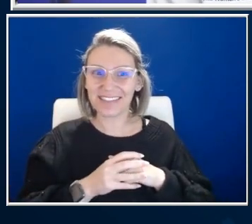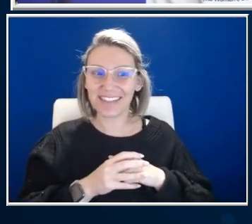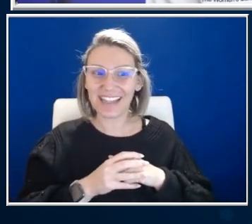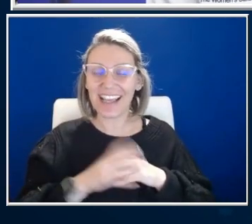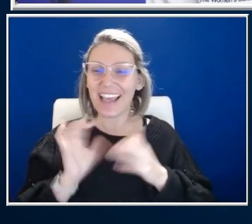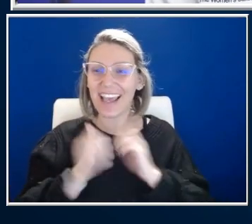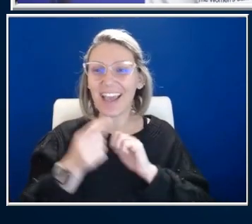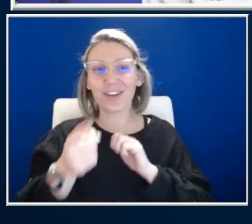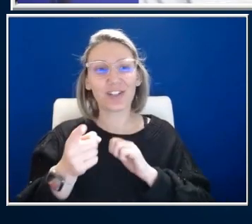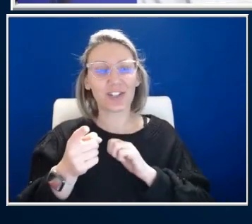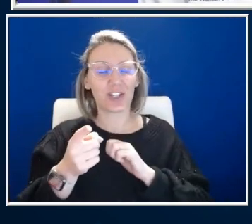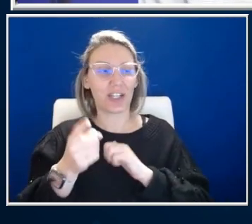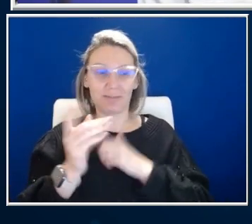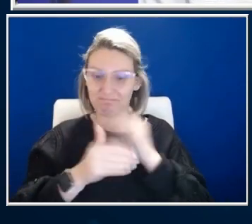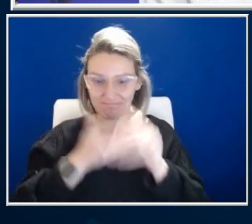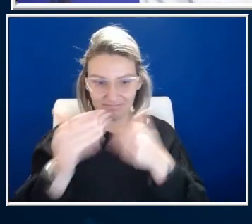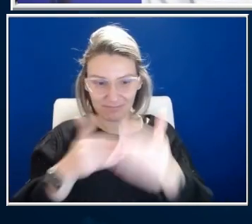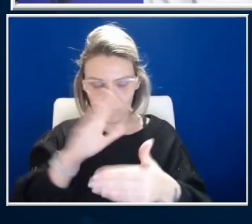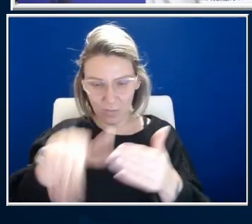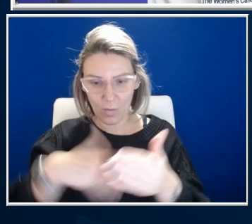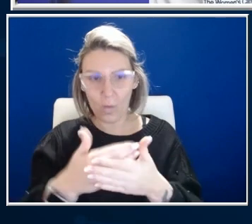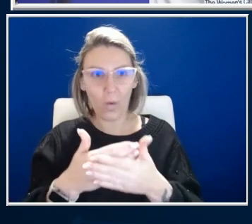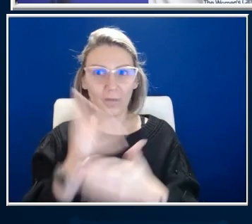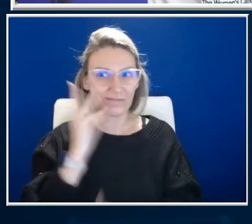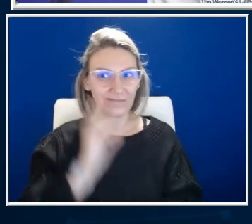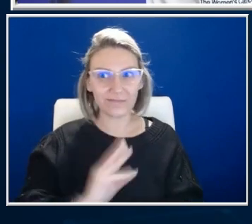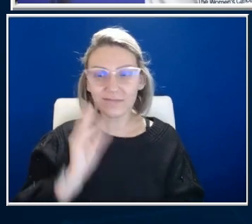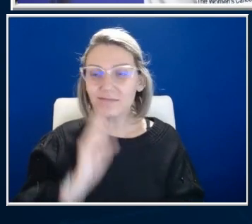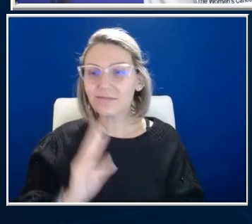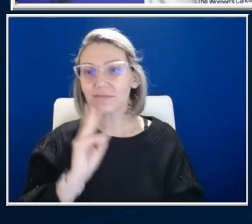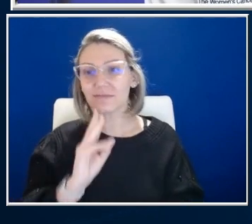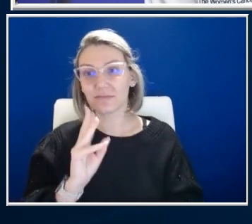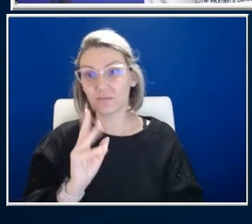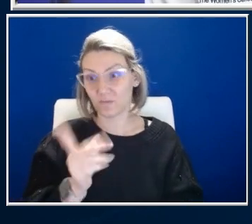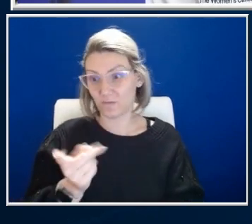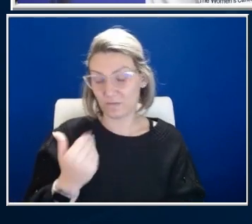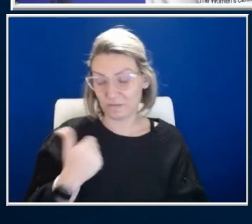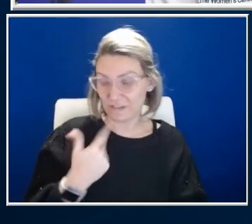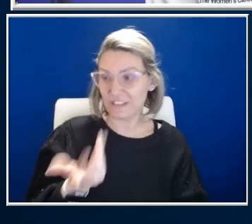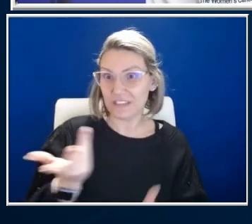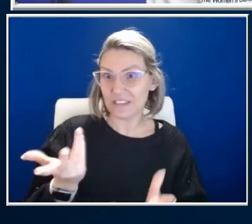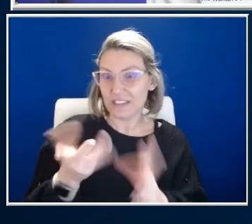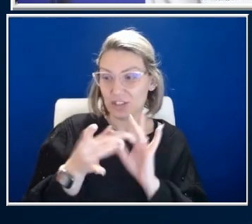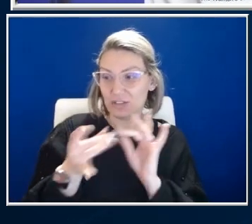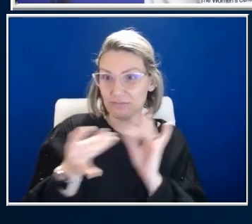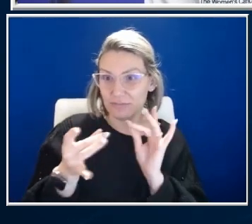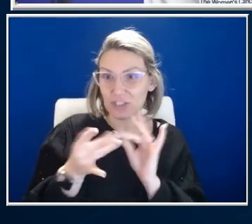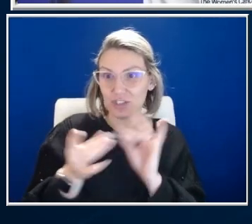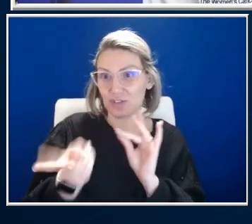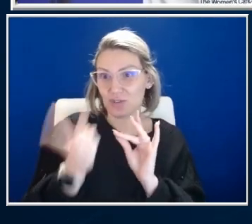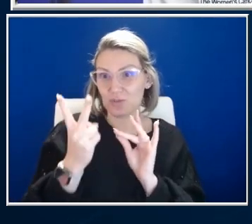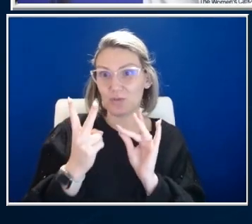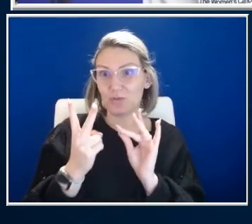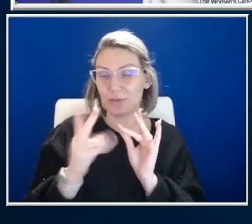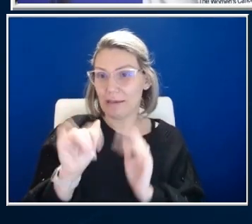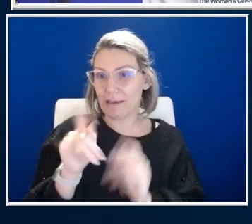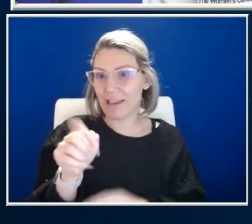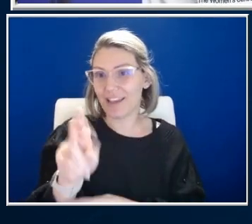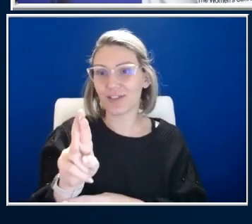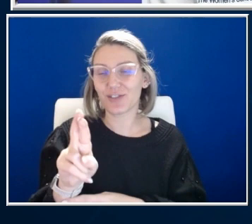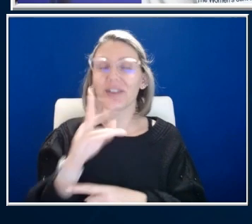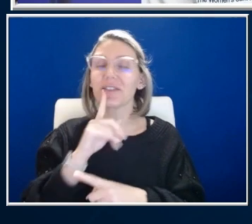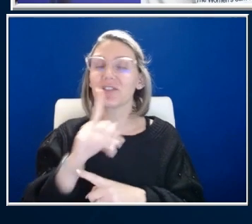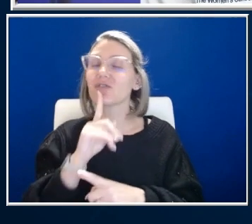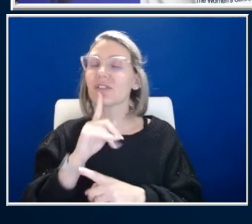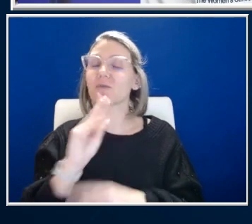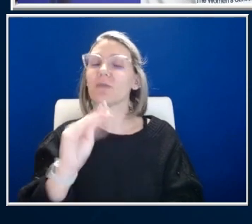her entire journeys, because she's had to, as you were just describing, is with poise and grace. And I